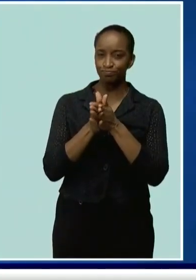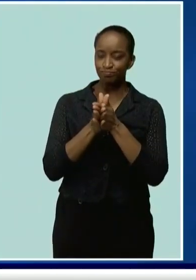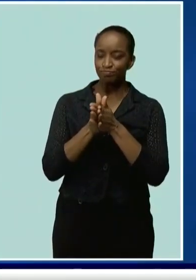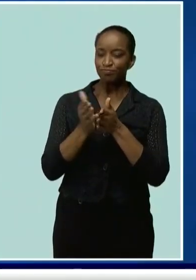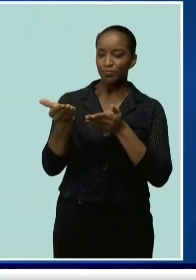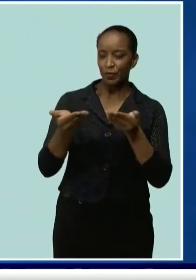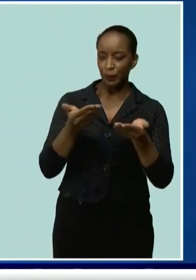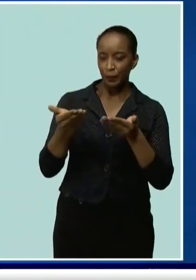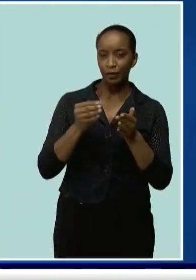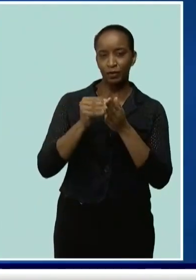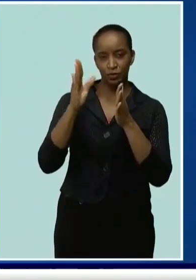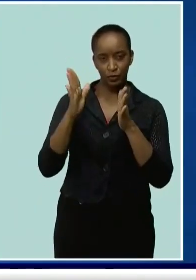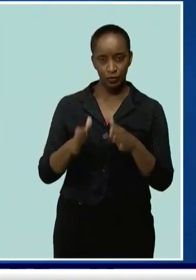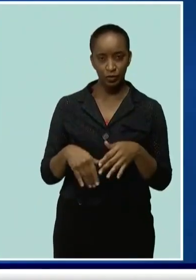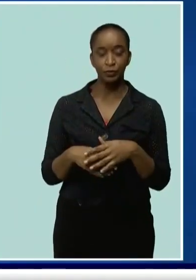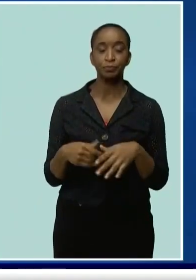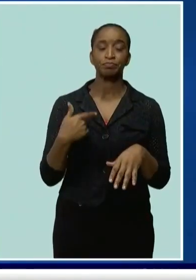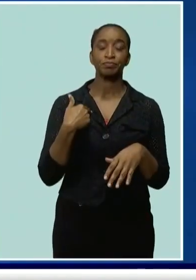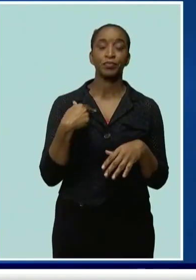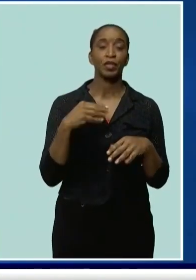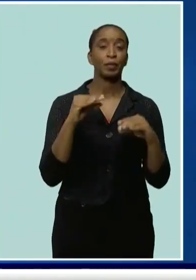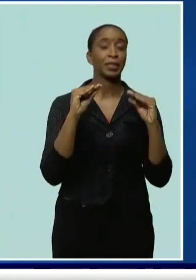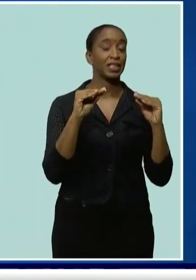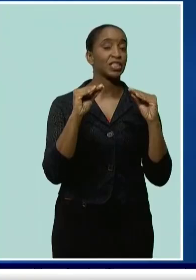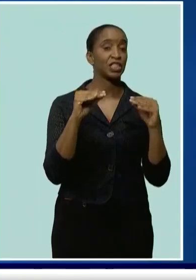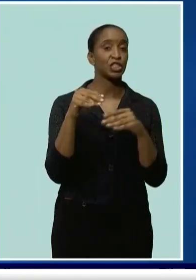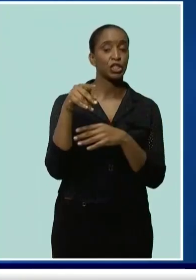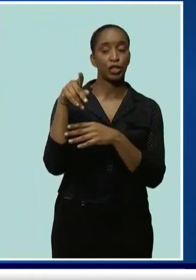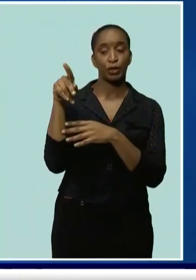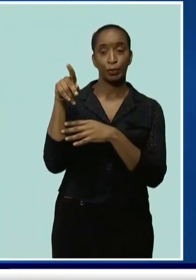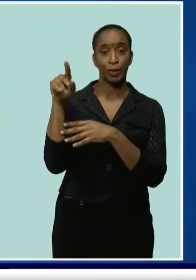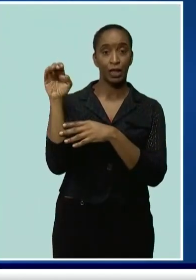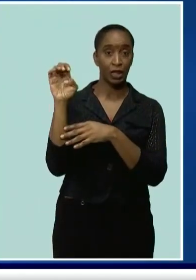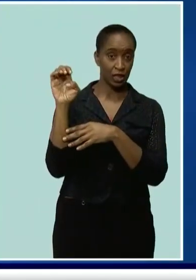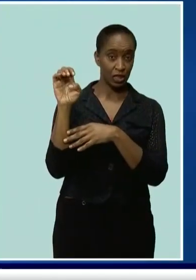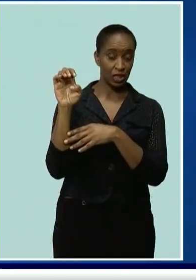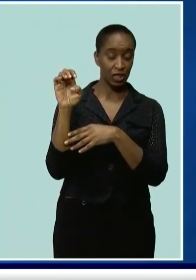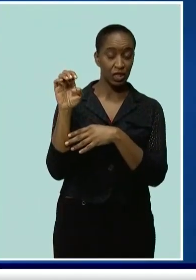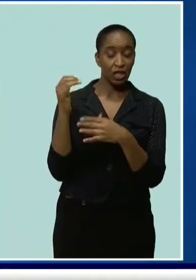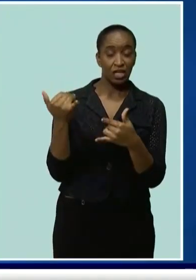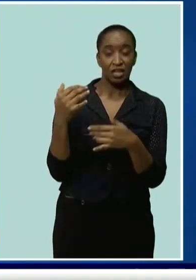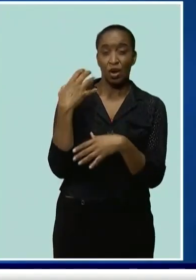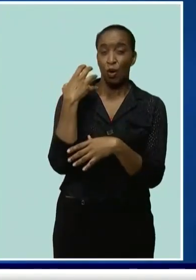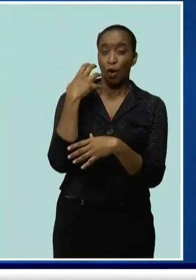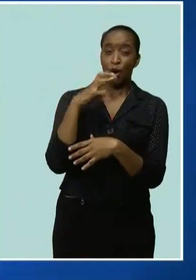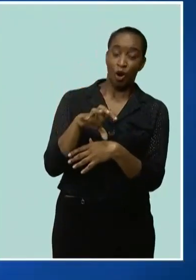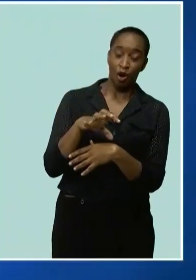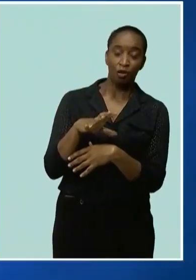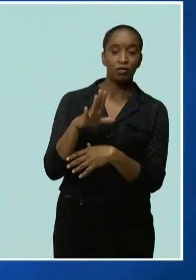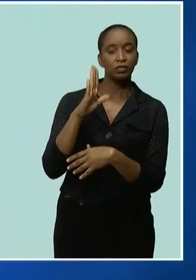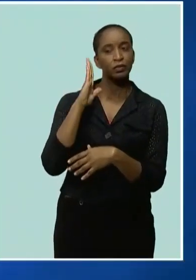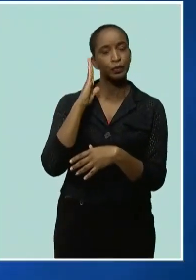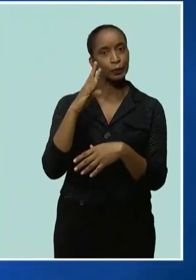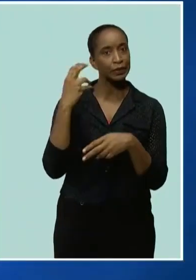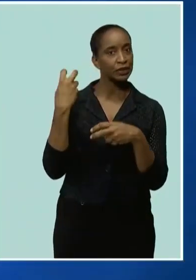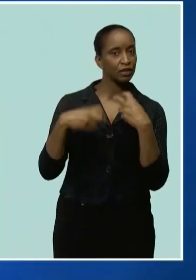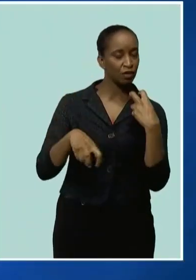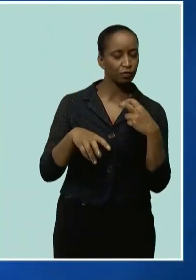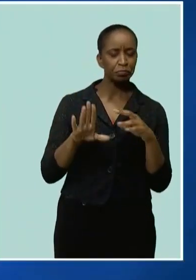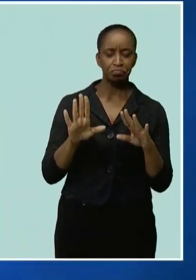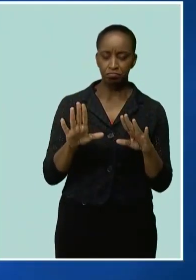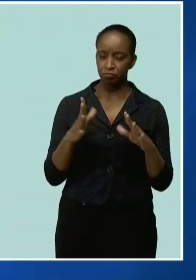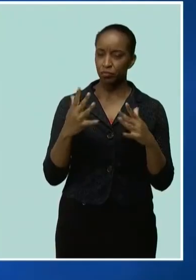kind of hot. I teach physical education, so we are going to be struggling, but we have plans in place to deal with the